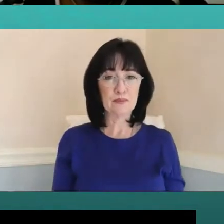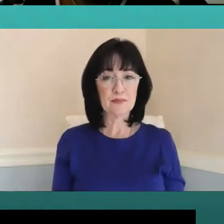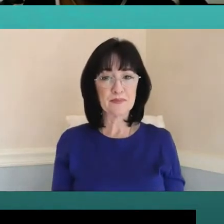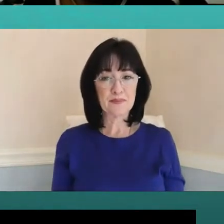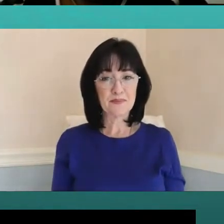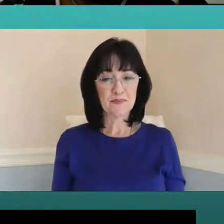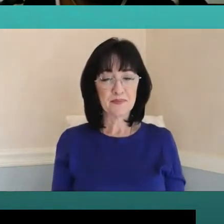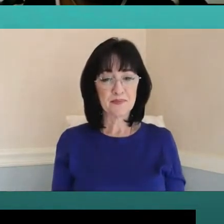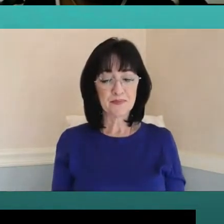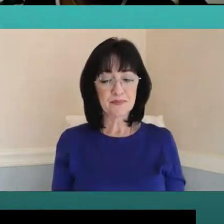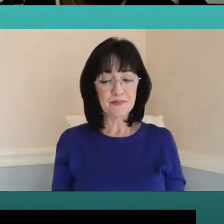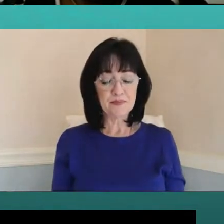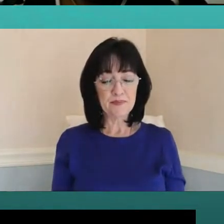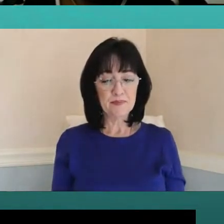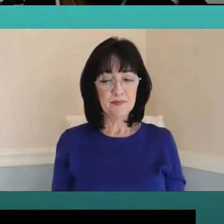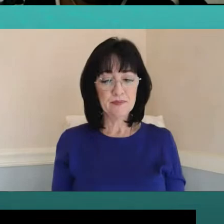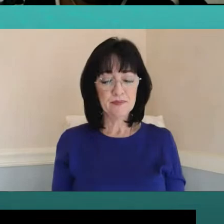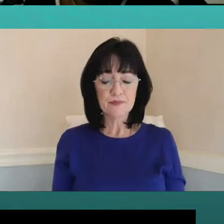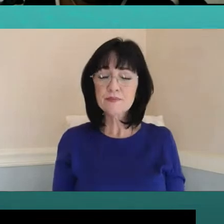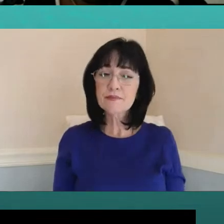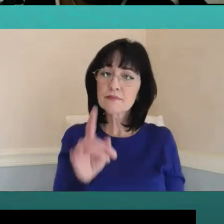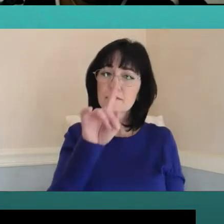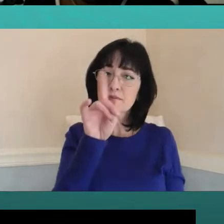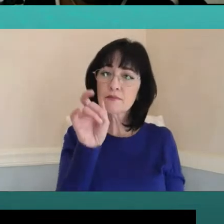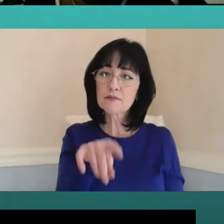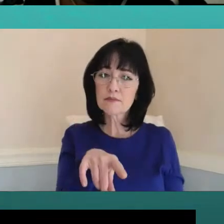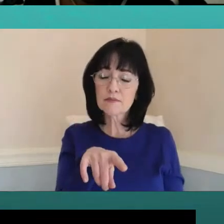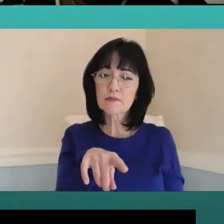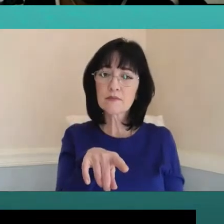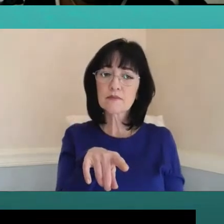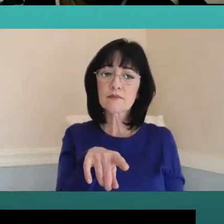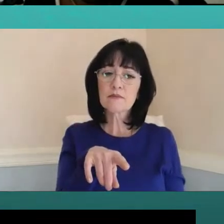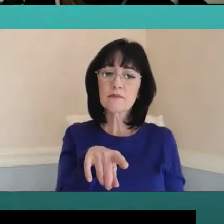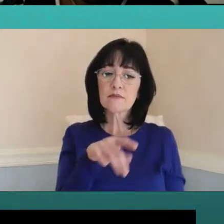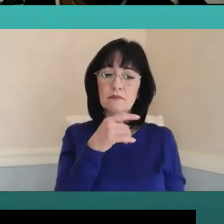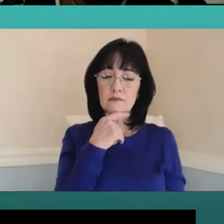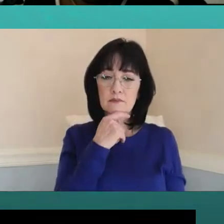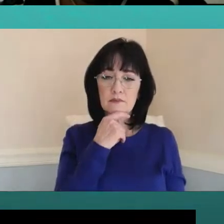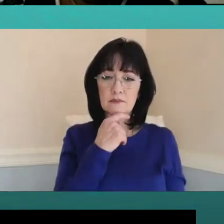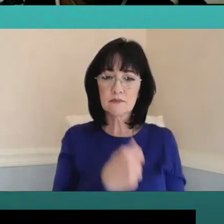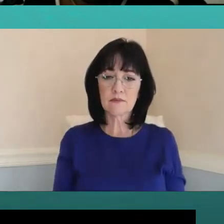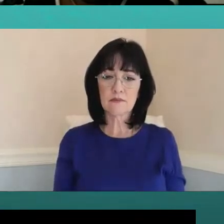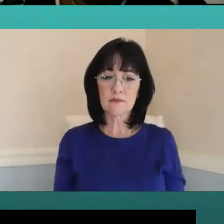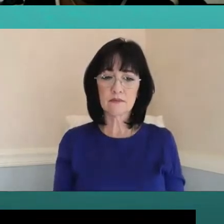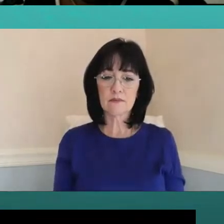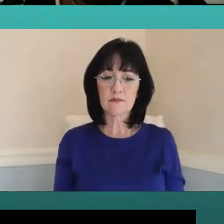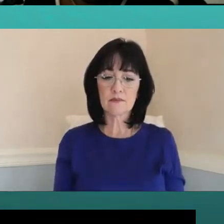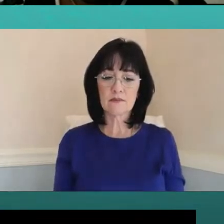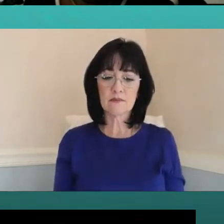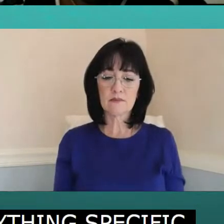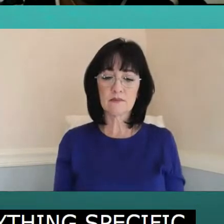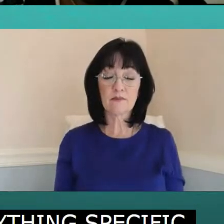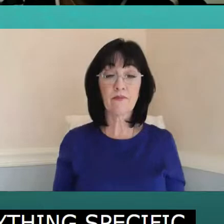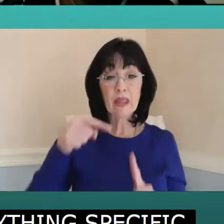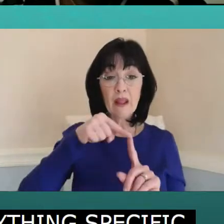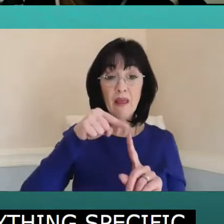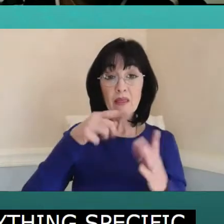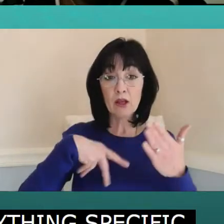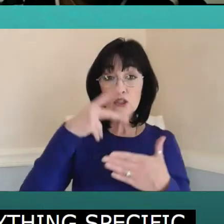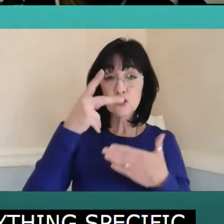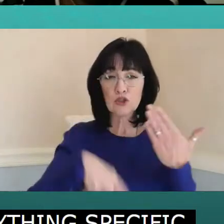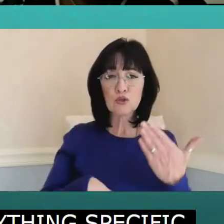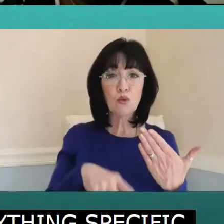Great. A question about, are you doing anything specific around this programming for the city of Wilmington?